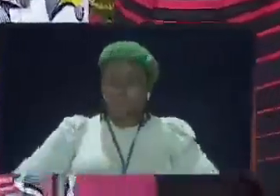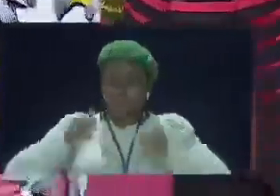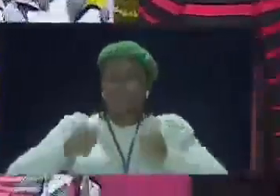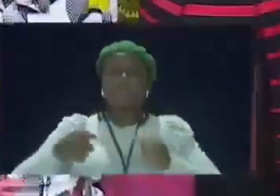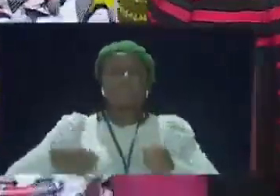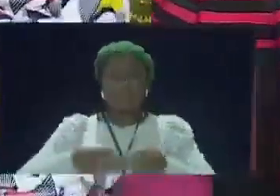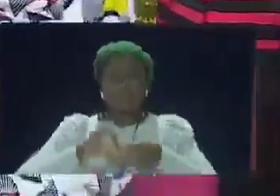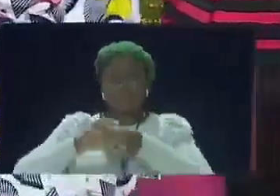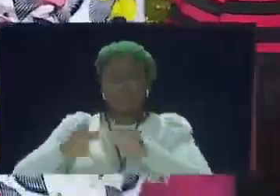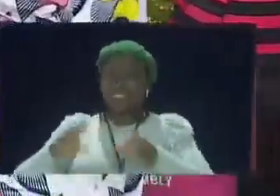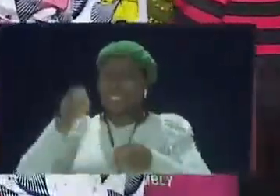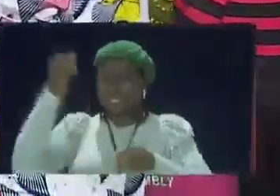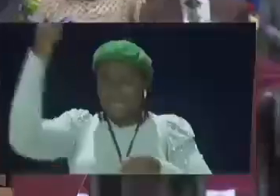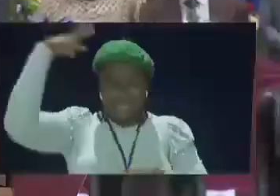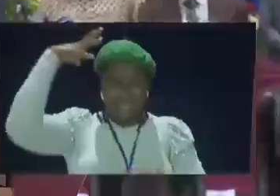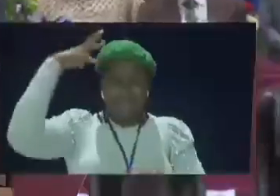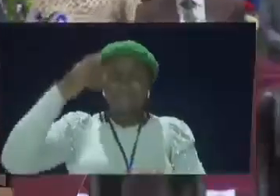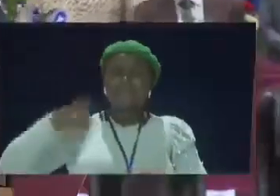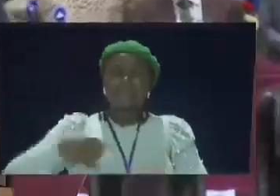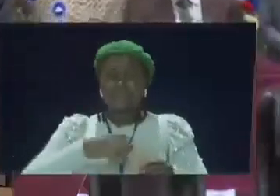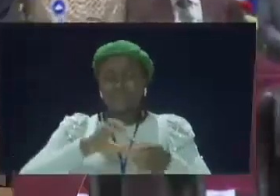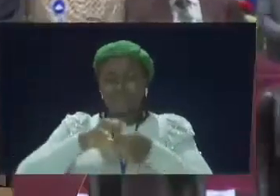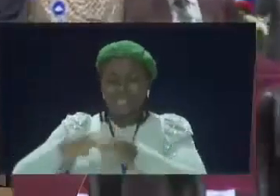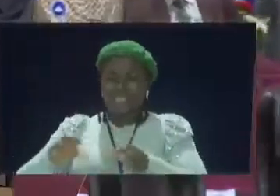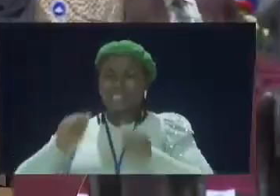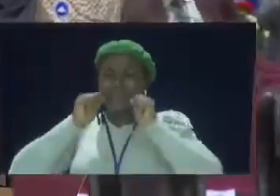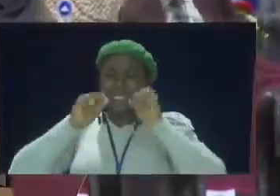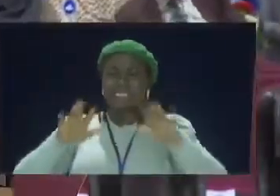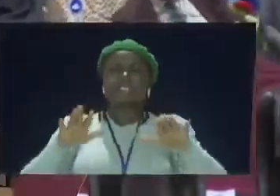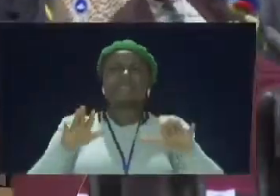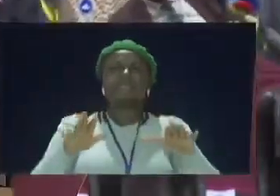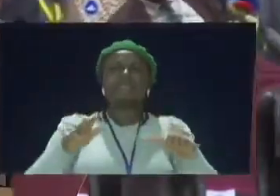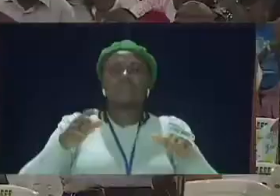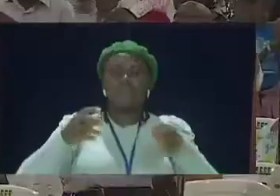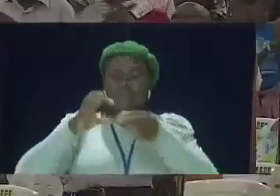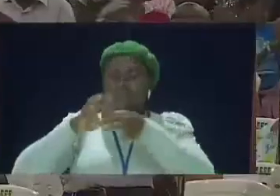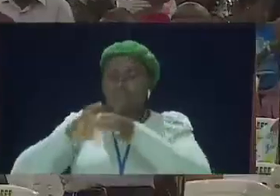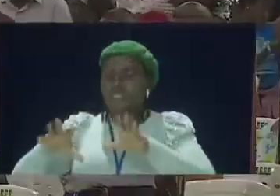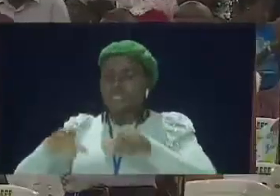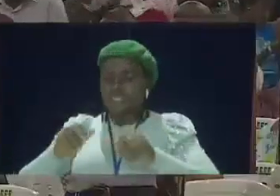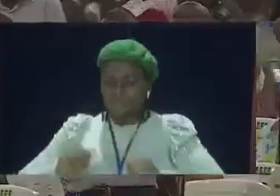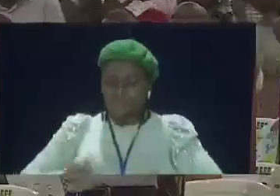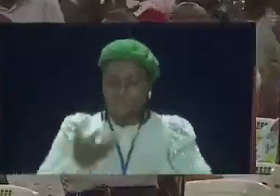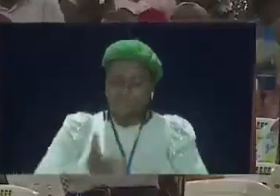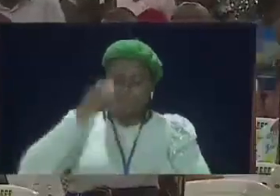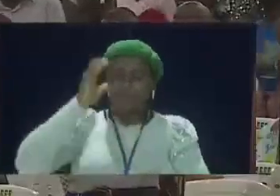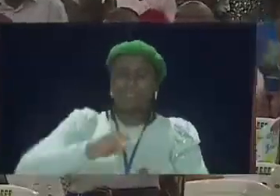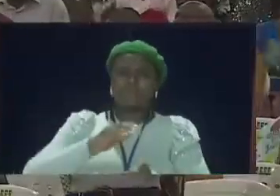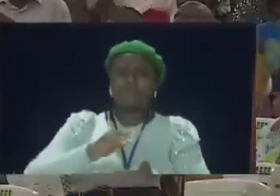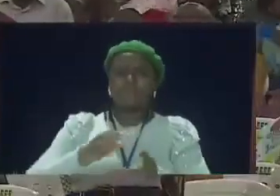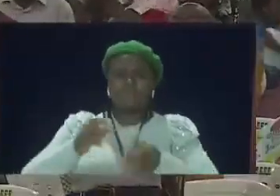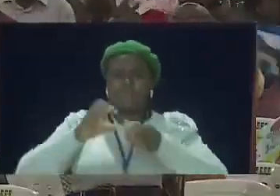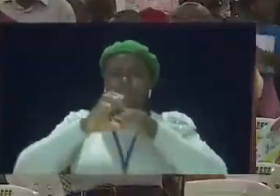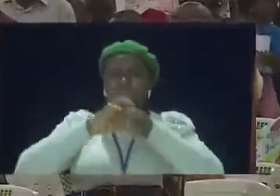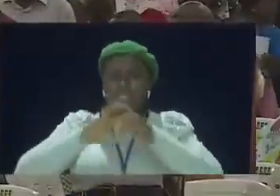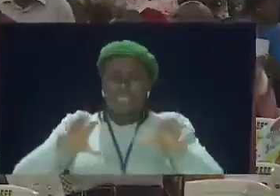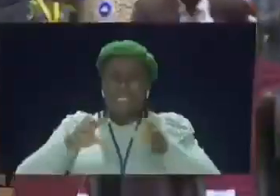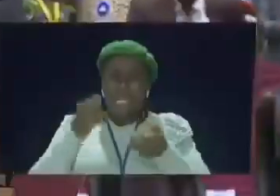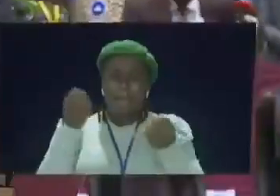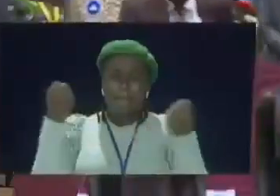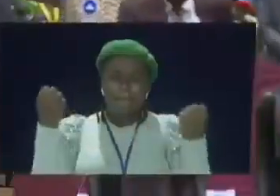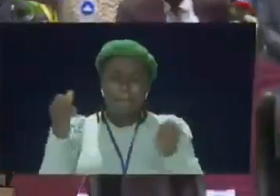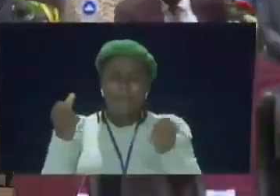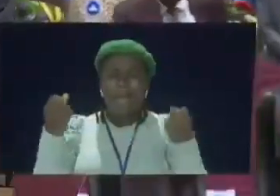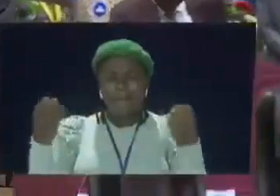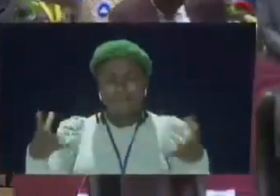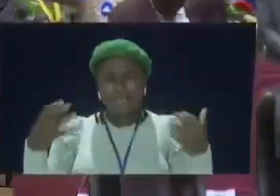lose grace, we release mercy, we release prosperity, we release abundance.